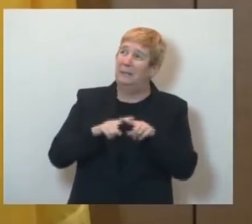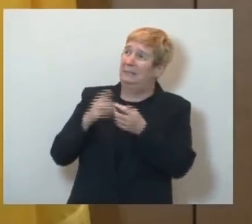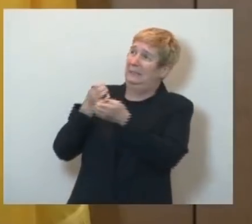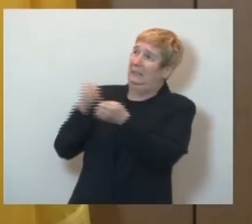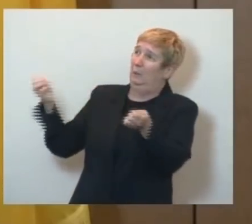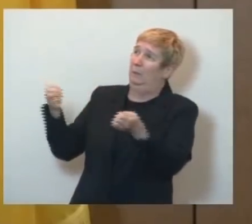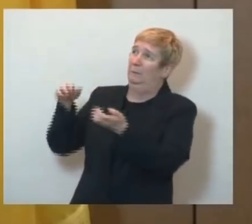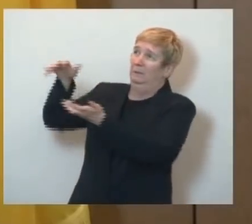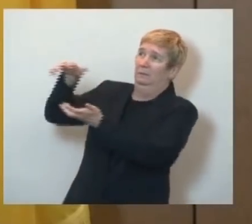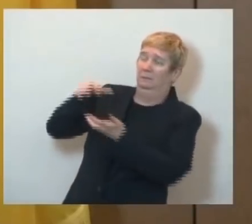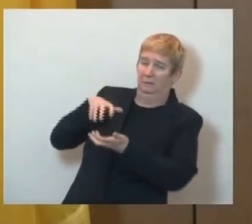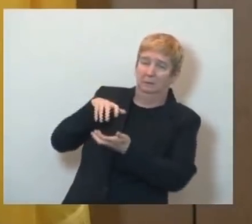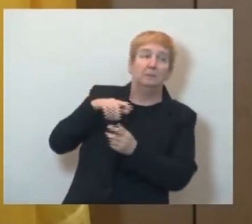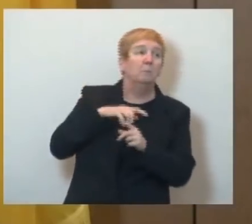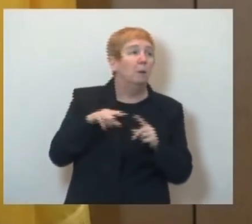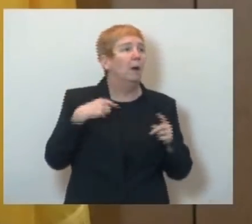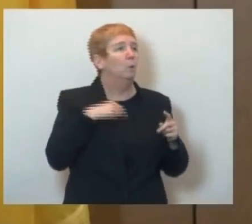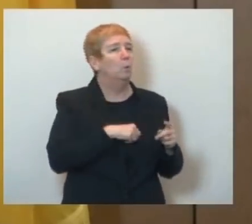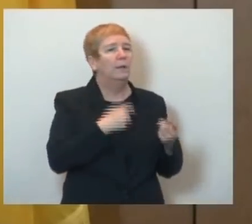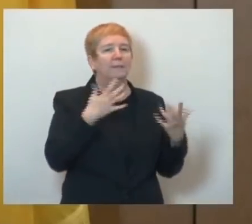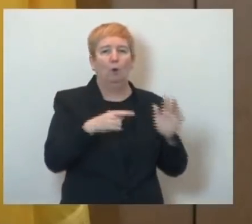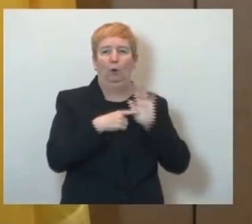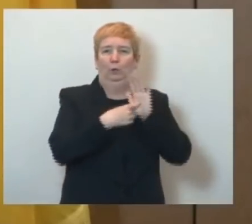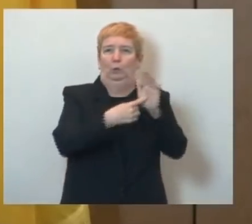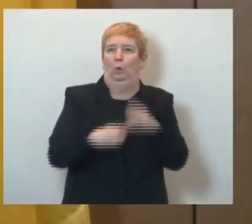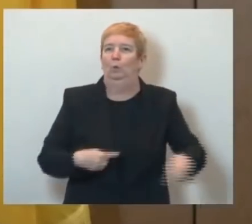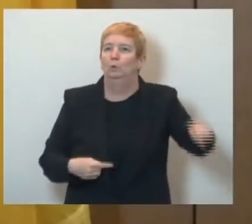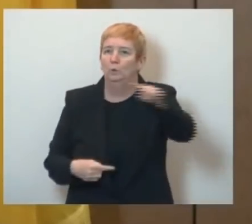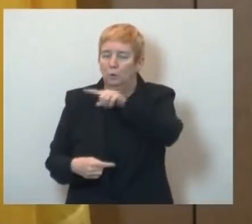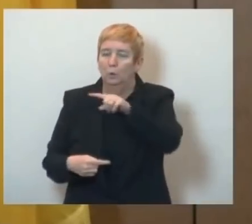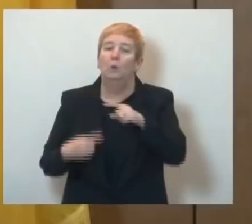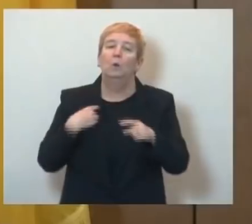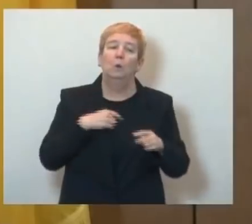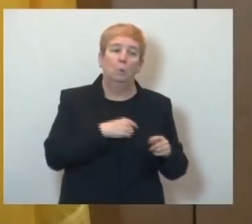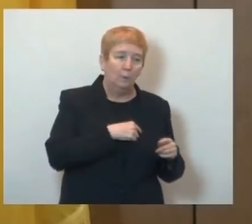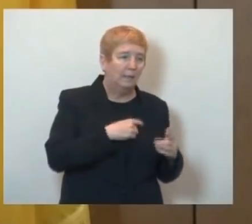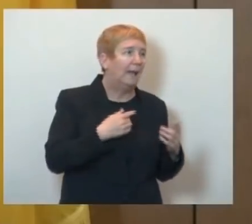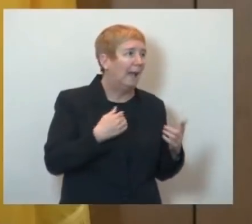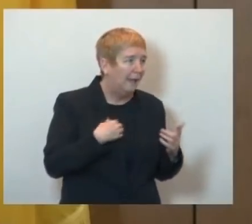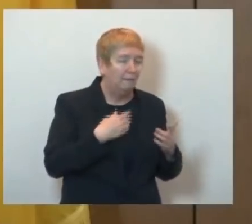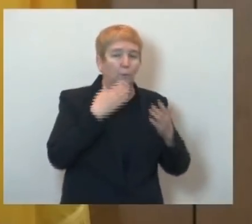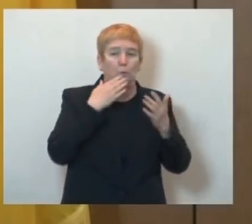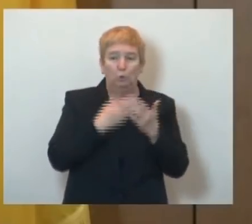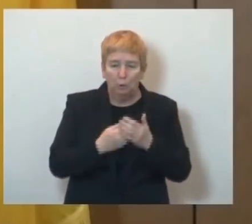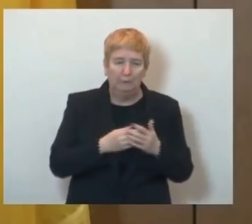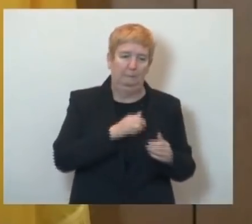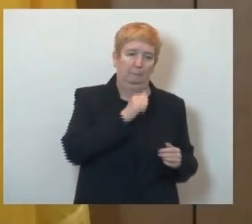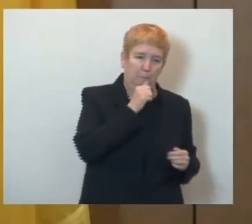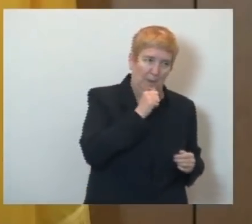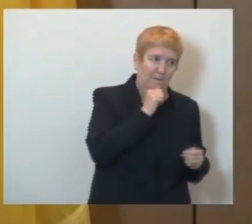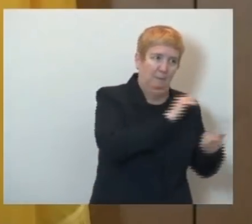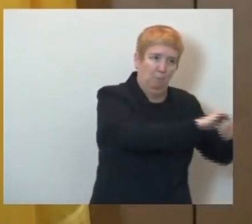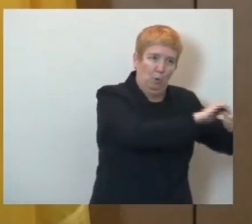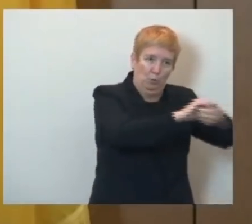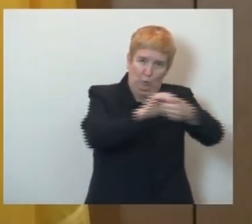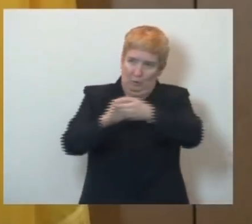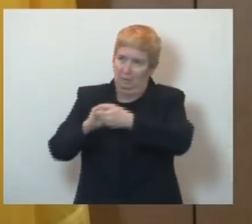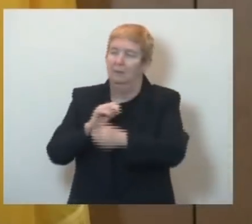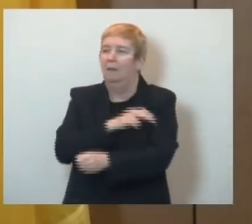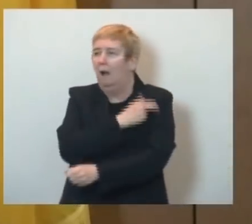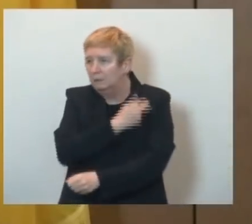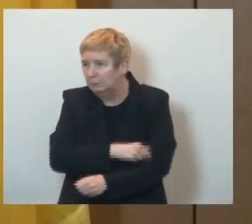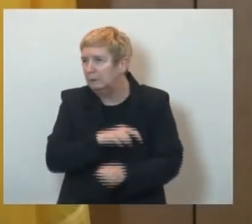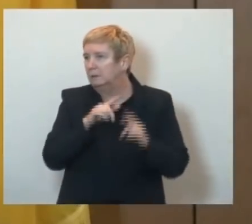we've demonstrated that we have the ability in rapid, because we've got good private partners, hospitals